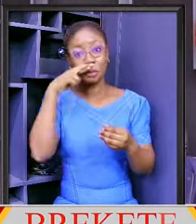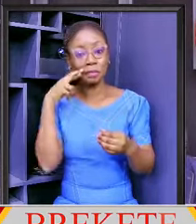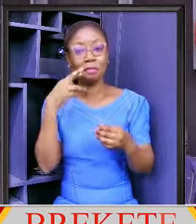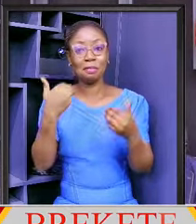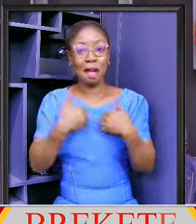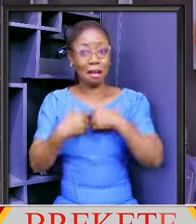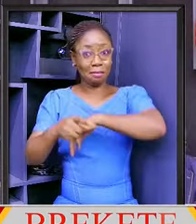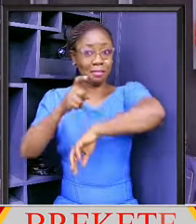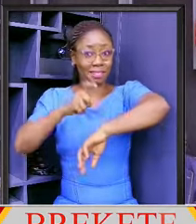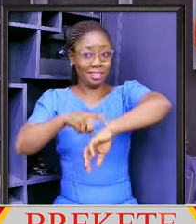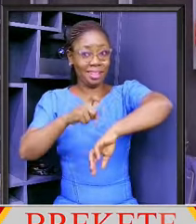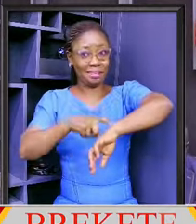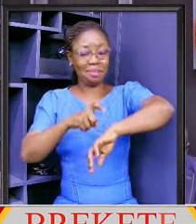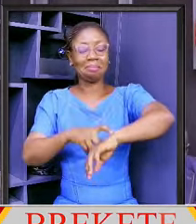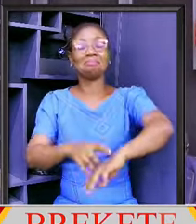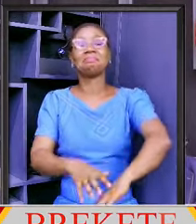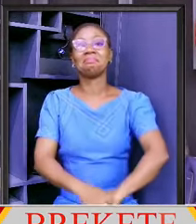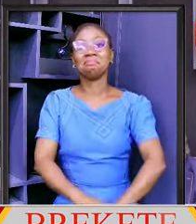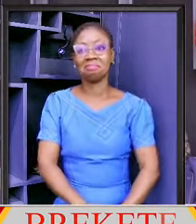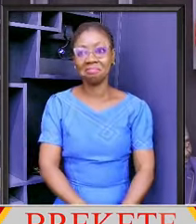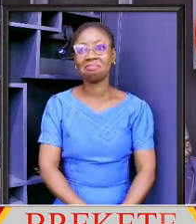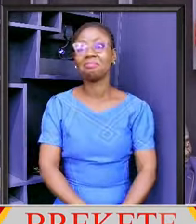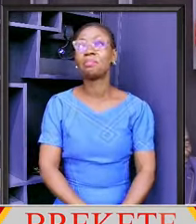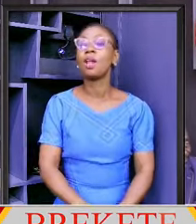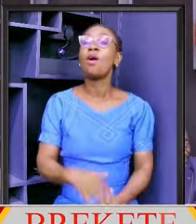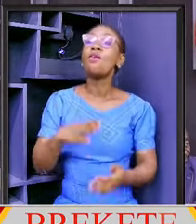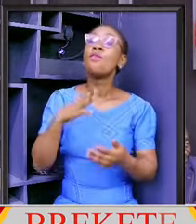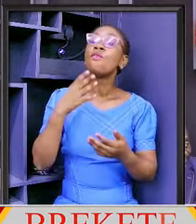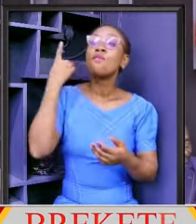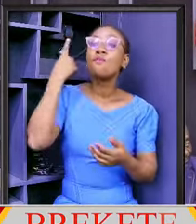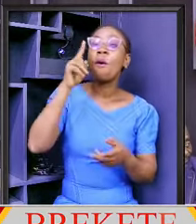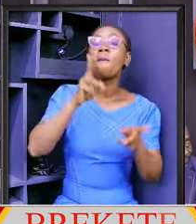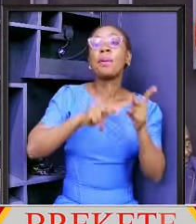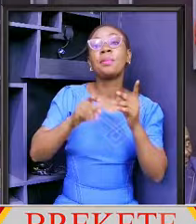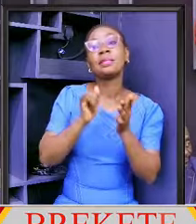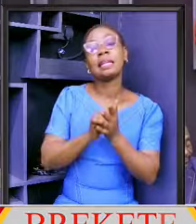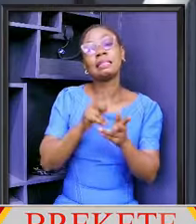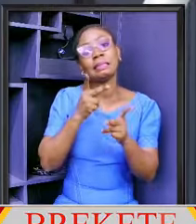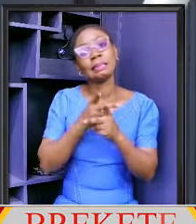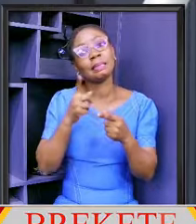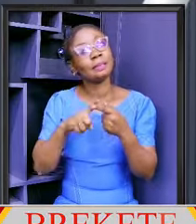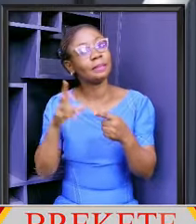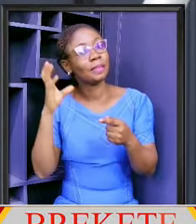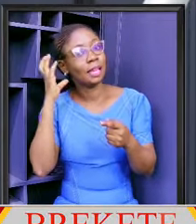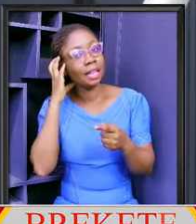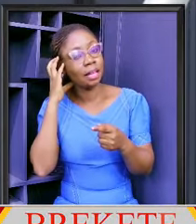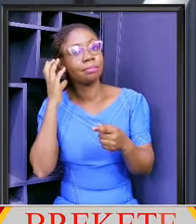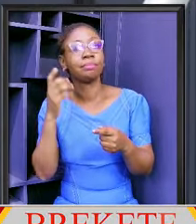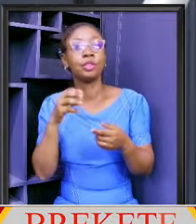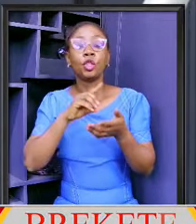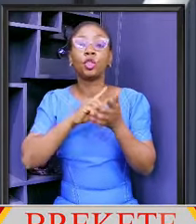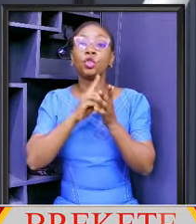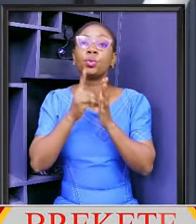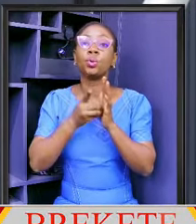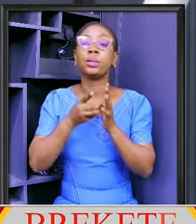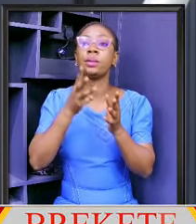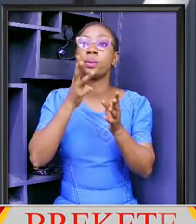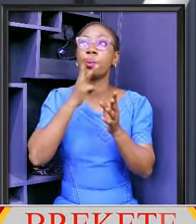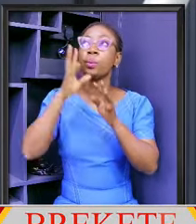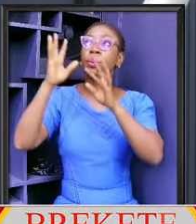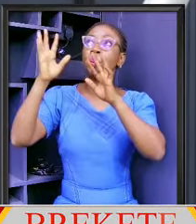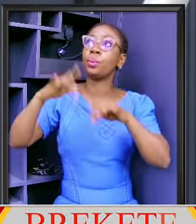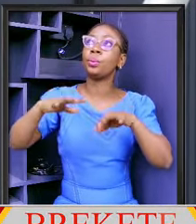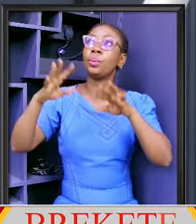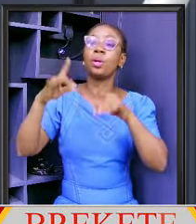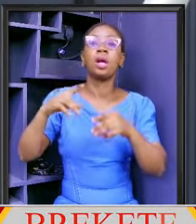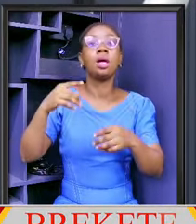Unahembelembe. Now for those of una we care to hear during raining season, when I know say thief they